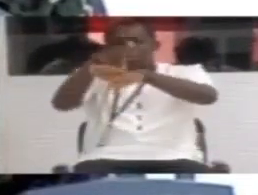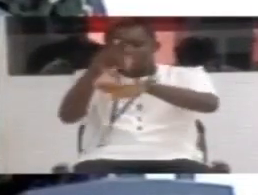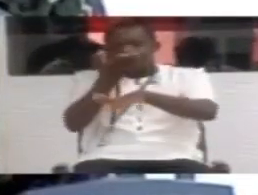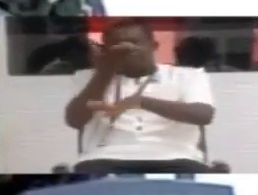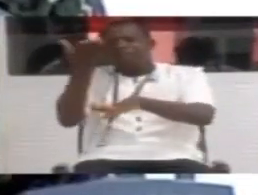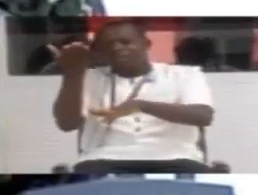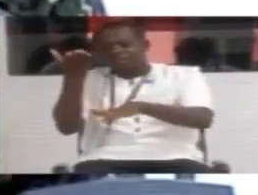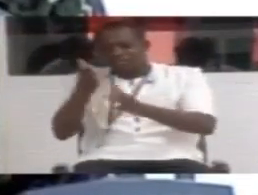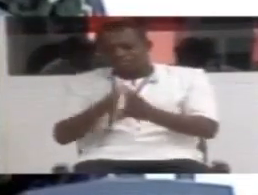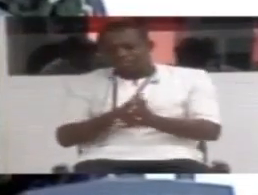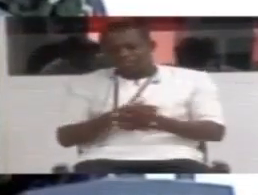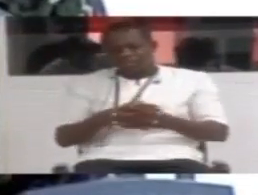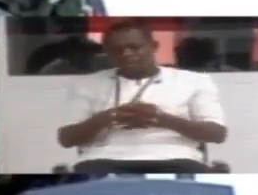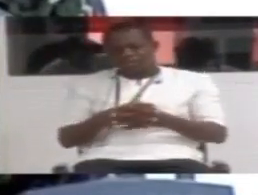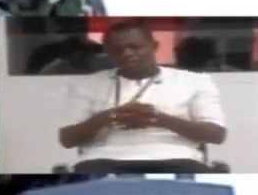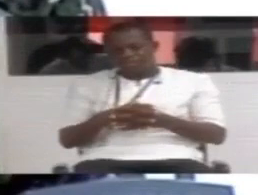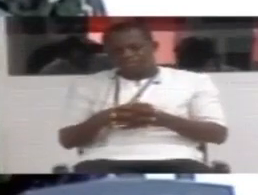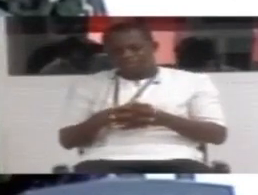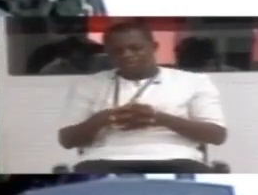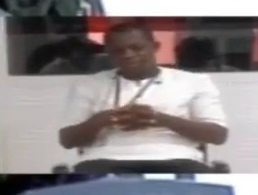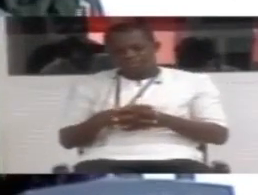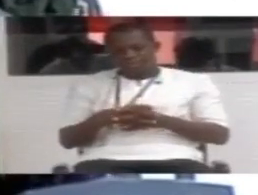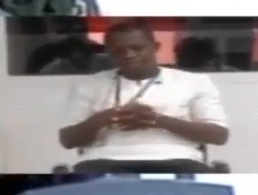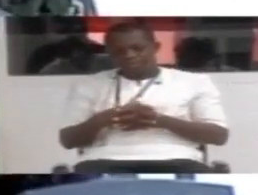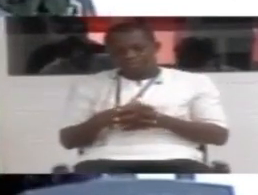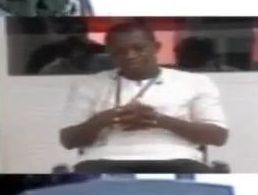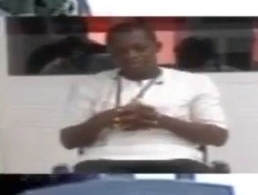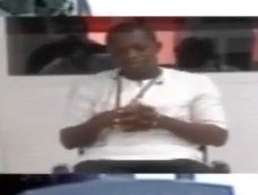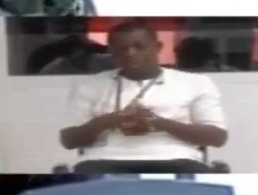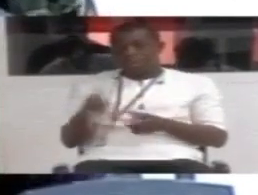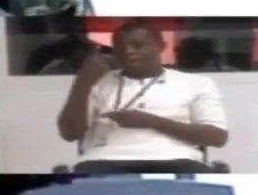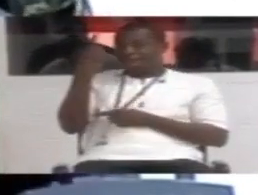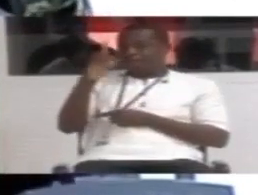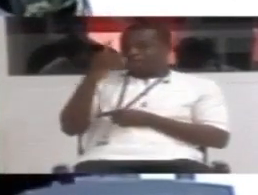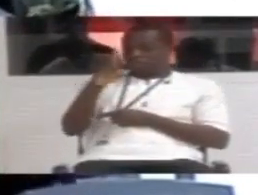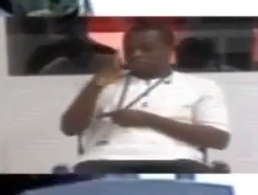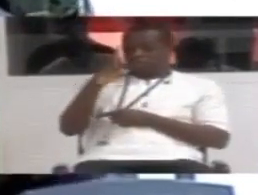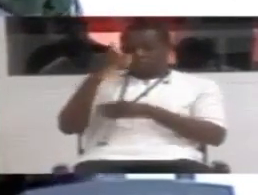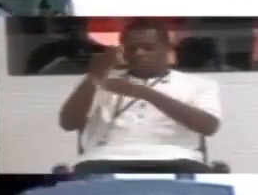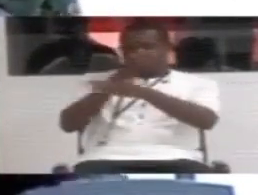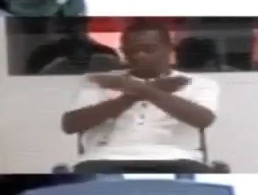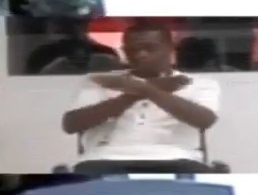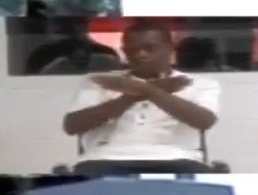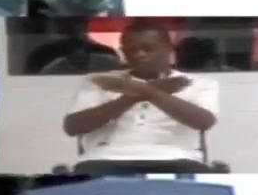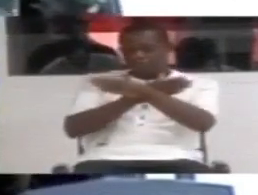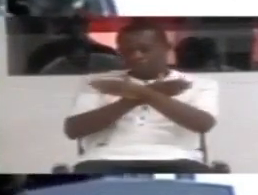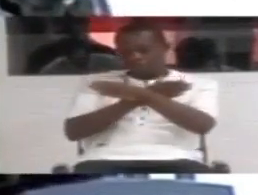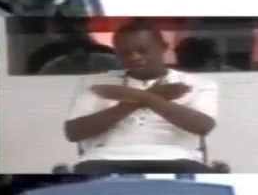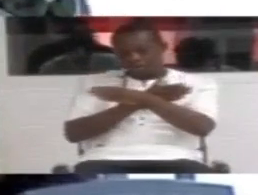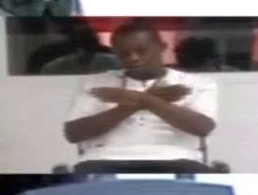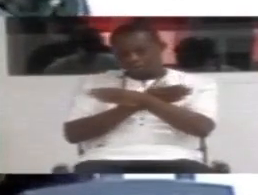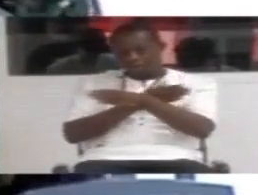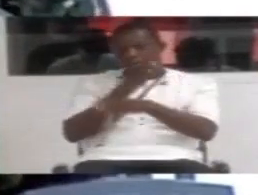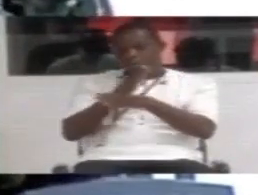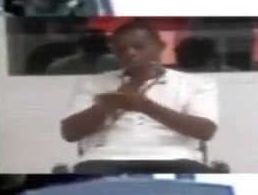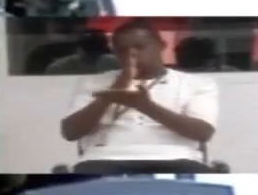né dem nañ mile 2 lolu lan la téki? Jël ben sa bala ñoo dem duga ci mile 2